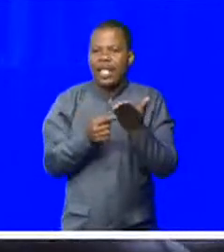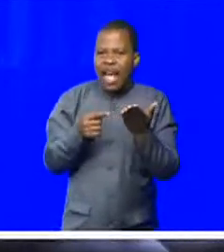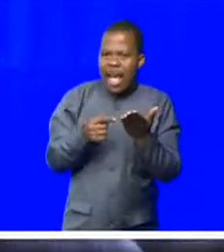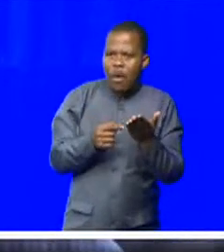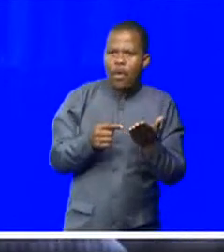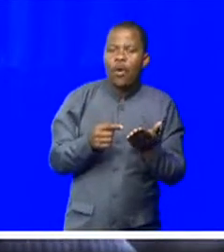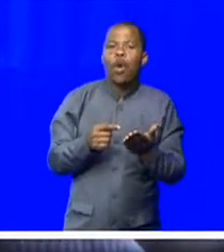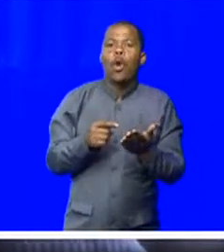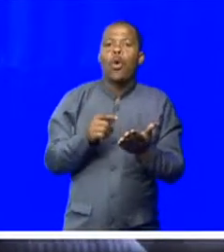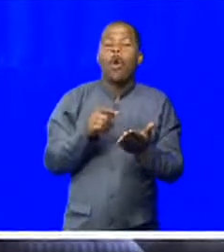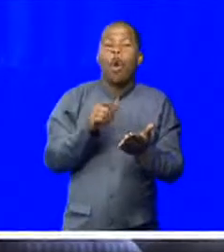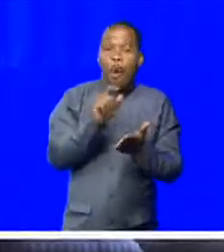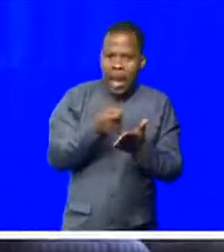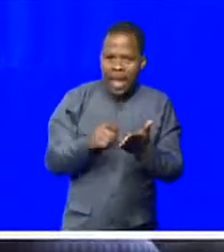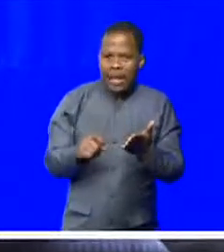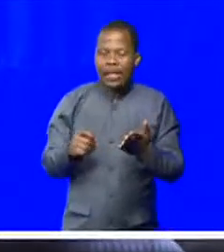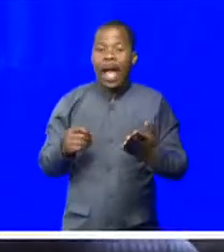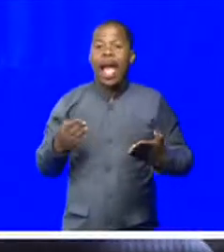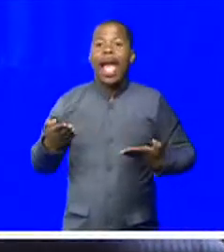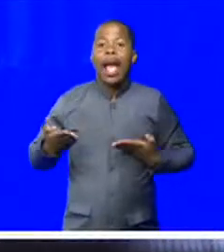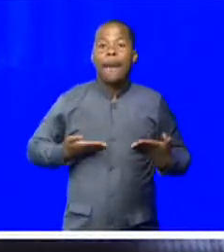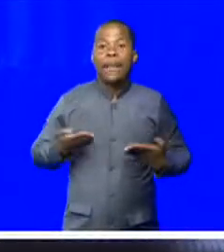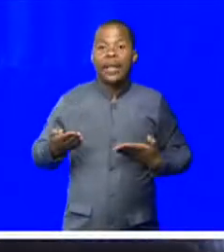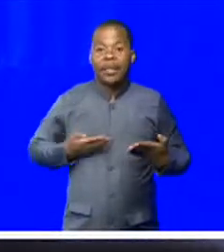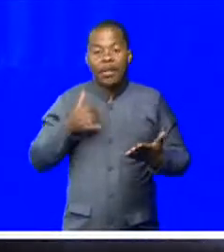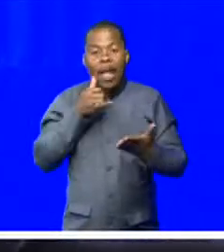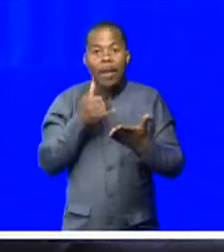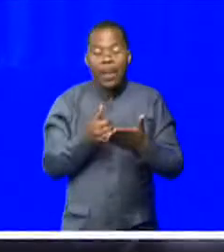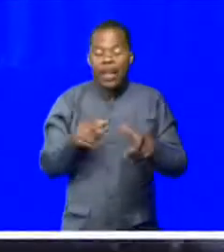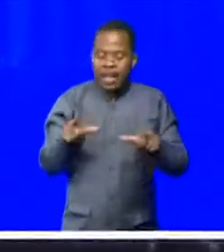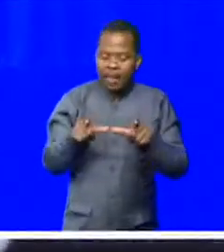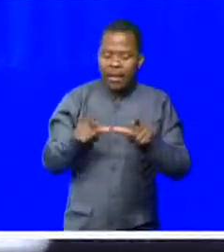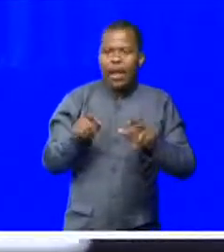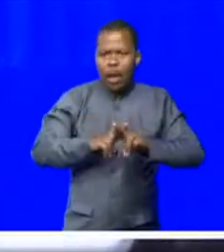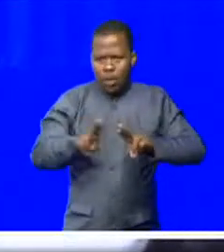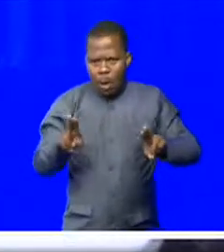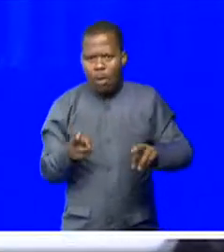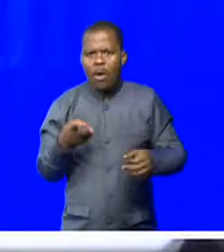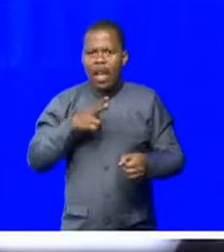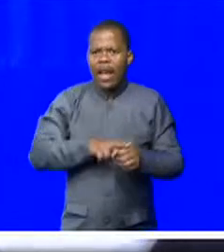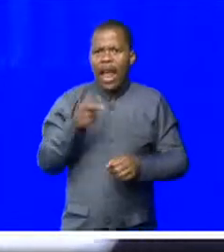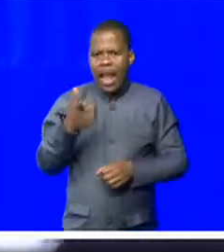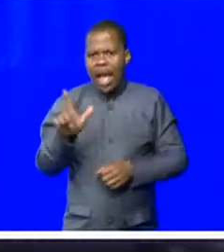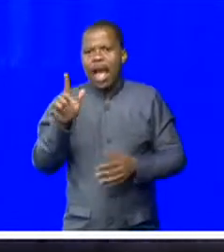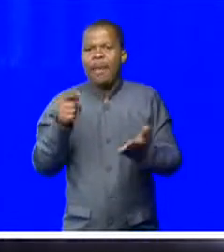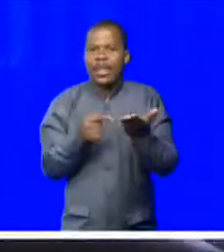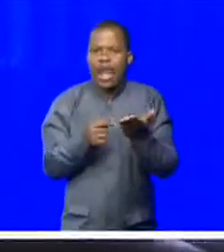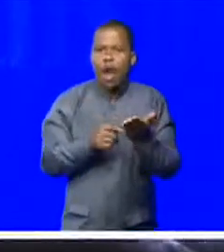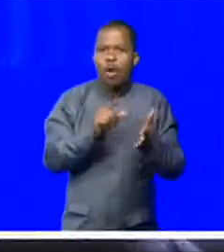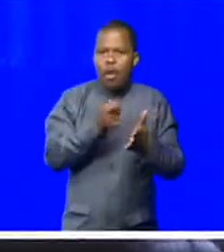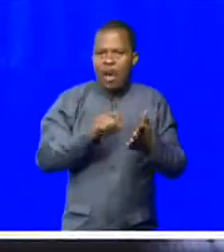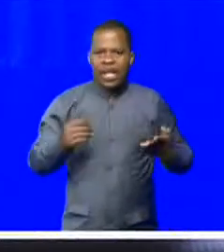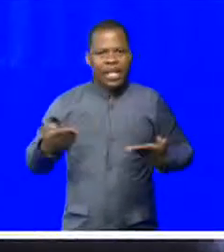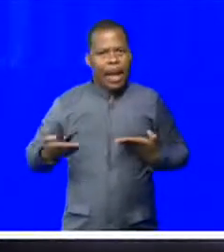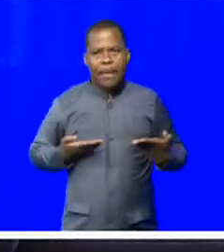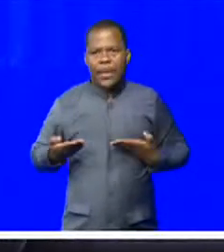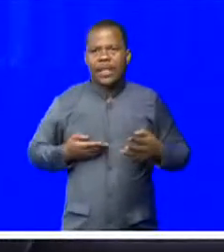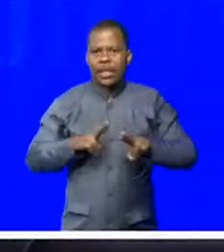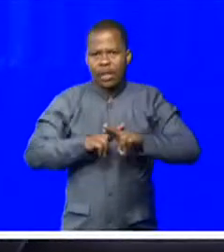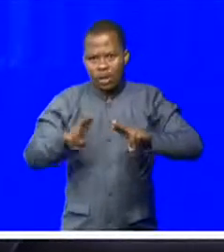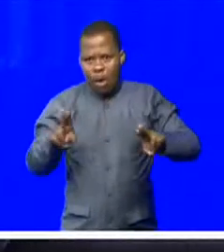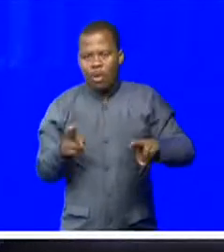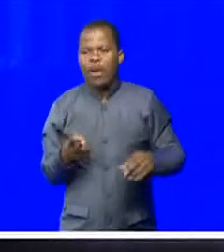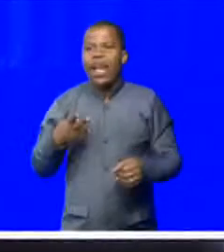kuyawuthola i-trading license ngiyabhekisa. Ungadzingi ukuthi ugibele ibhasi uye edolobheni kuyawubhalisa ibhizinisi.